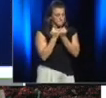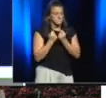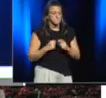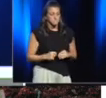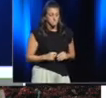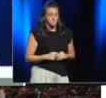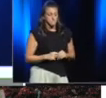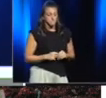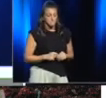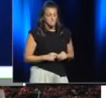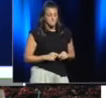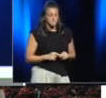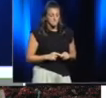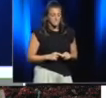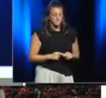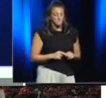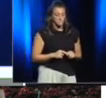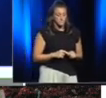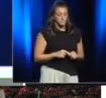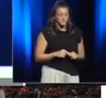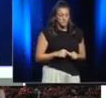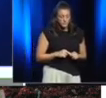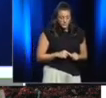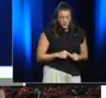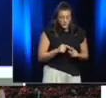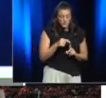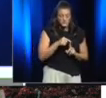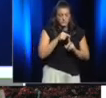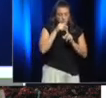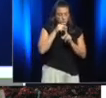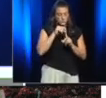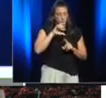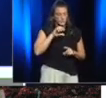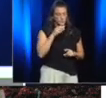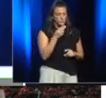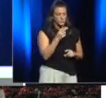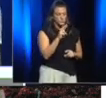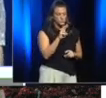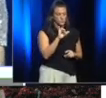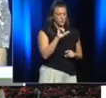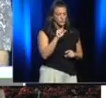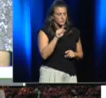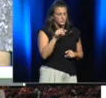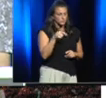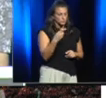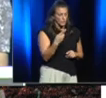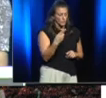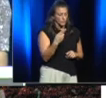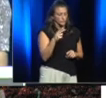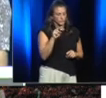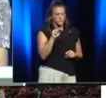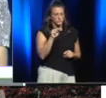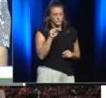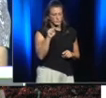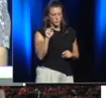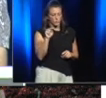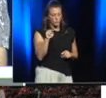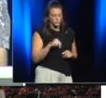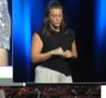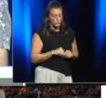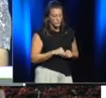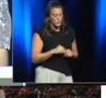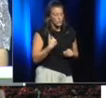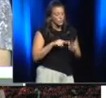at the CNRS in France, and particularly Christophe Guinet. So we started a collaboration with them in